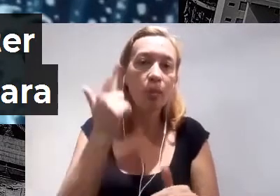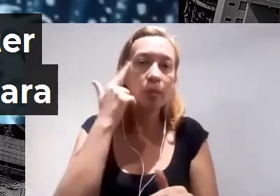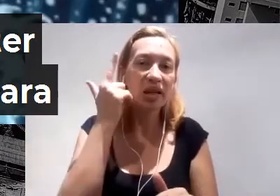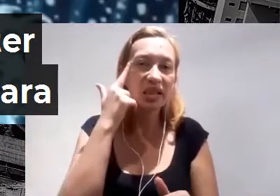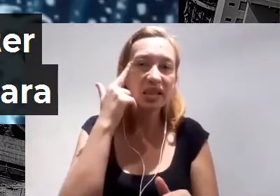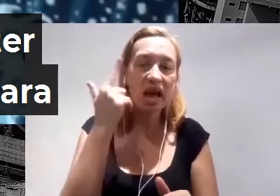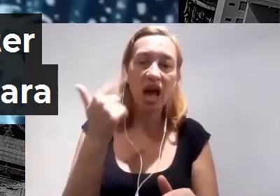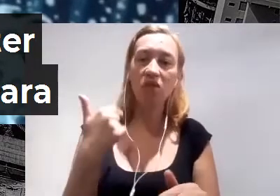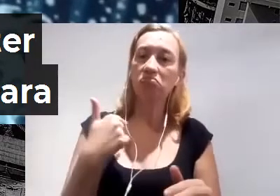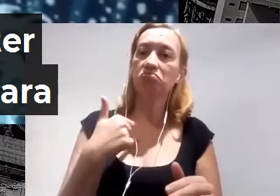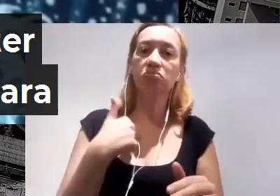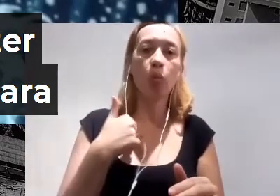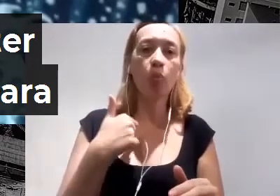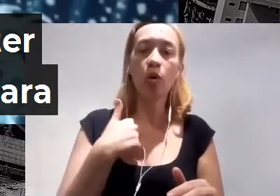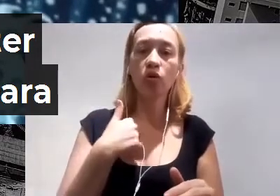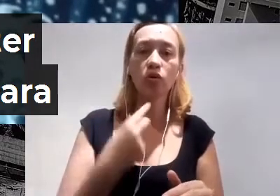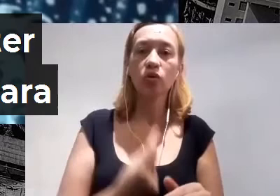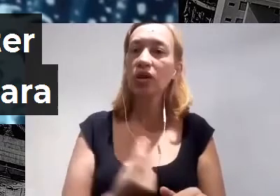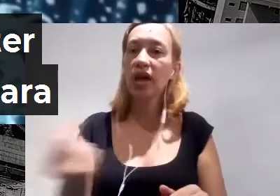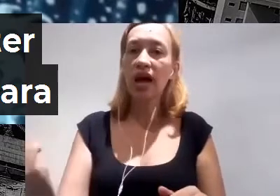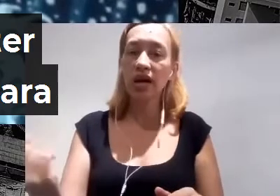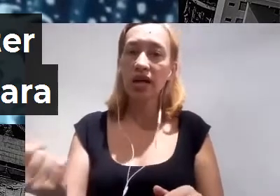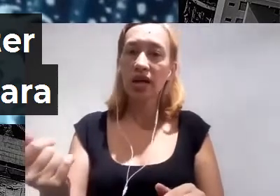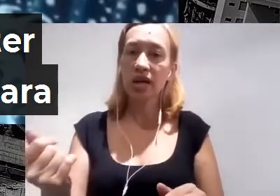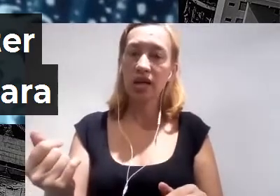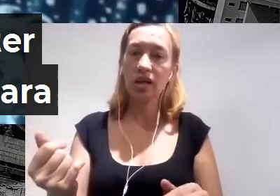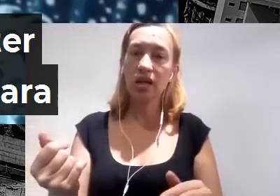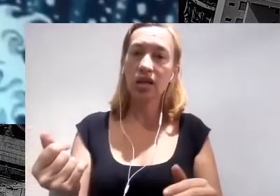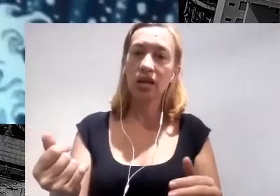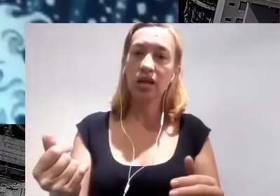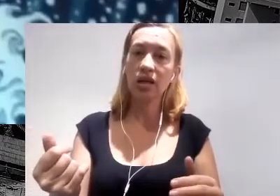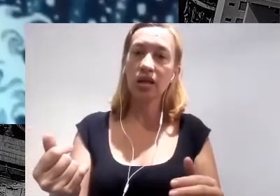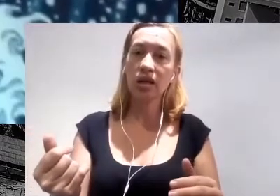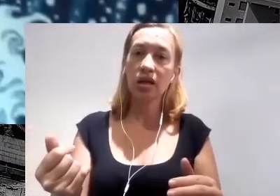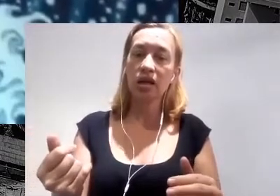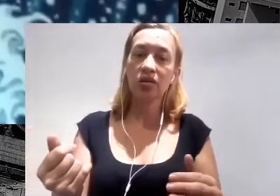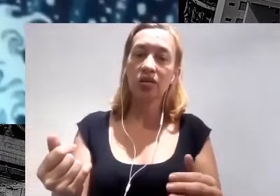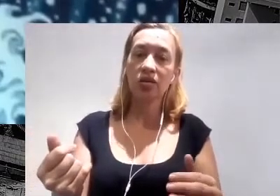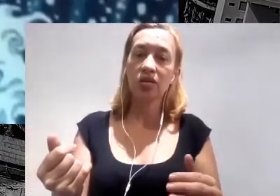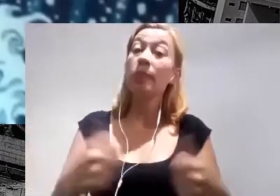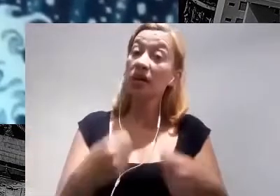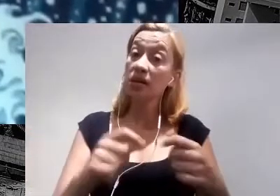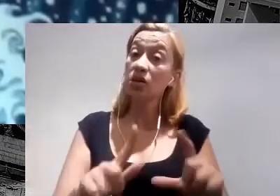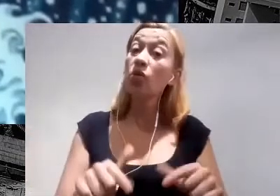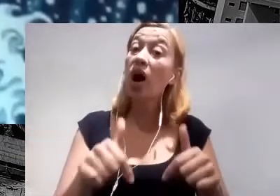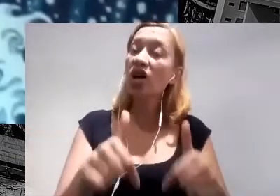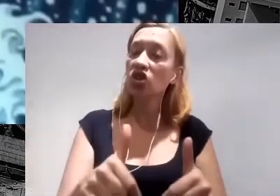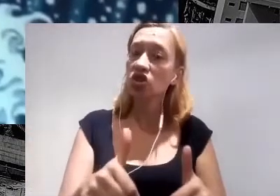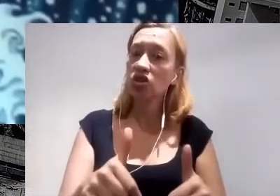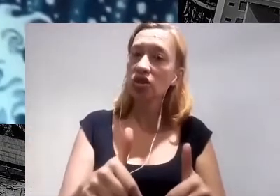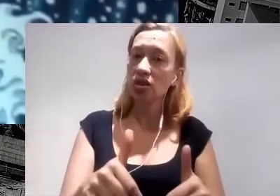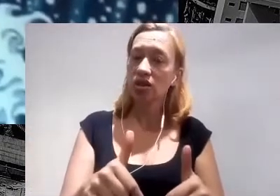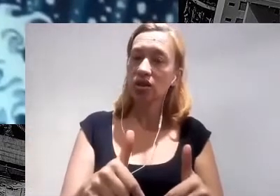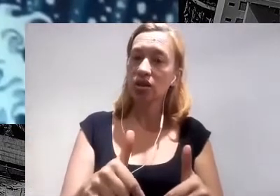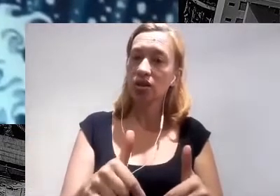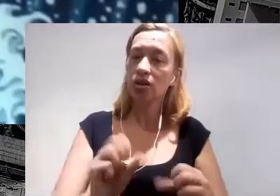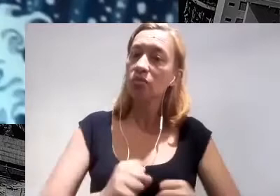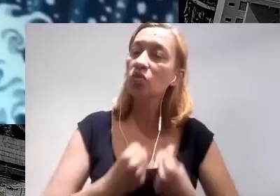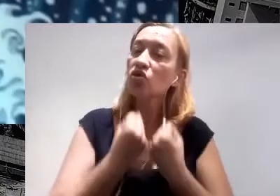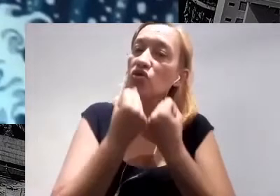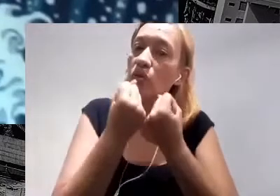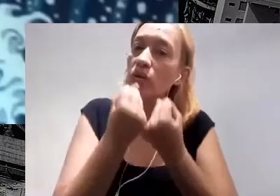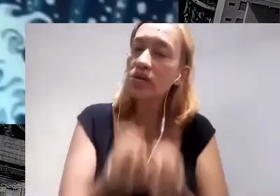stakeholders and I'm willing to come to the table and have that conversation. It's the only way forward. But there's a willingness behind that that needs to be there to start.